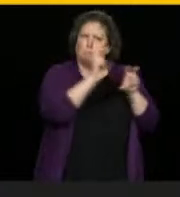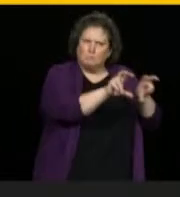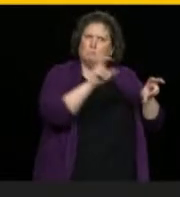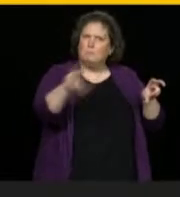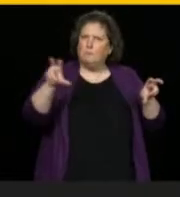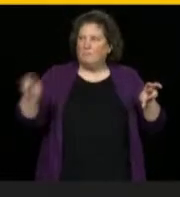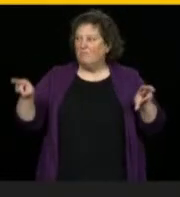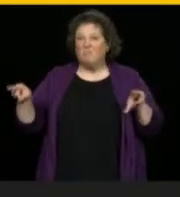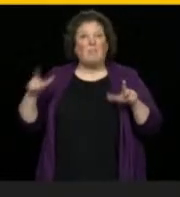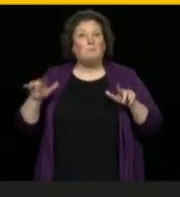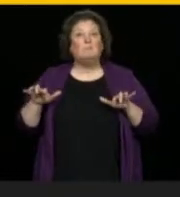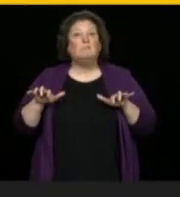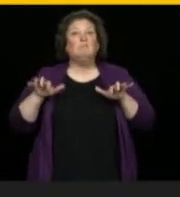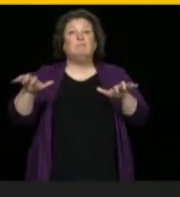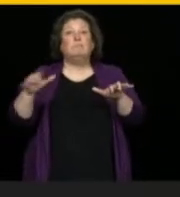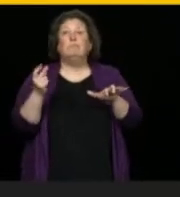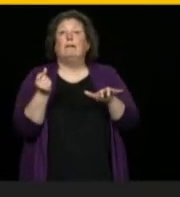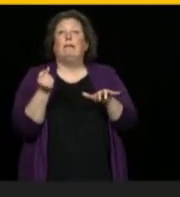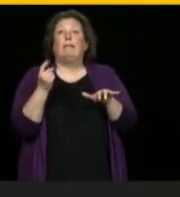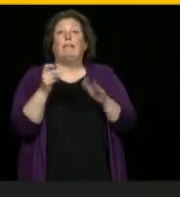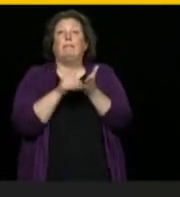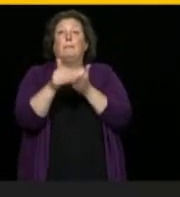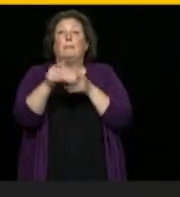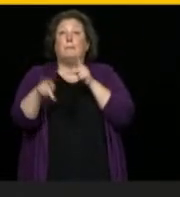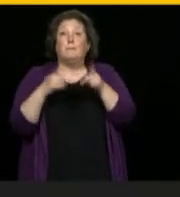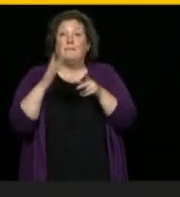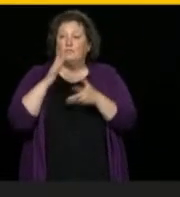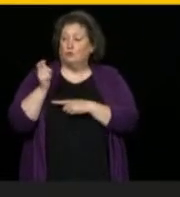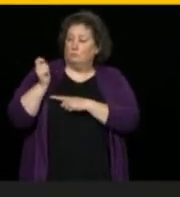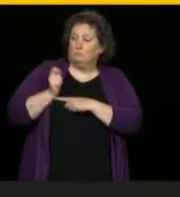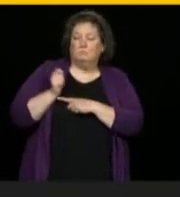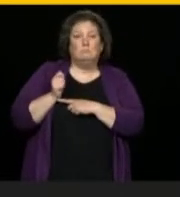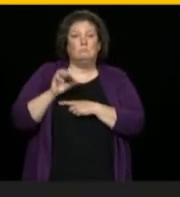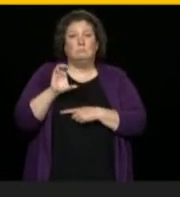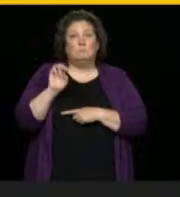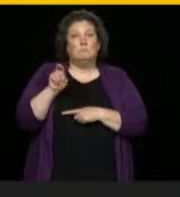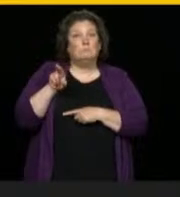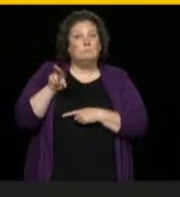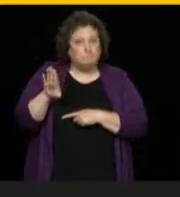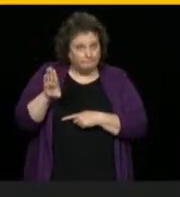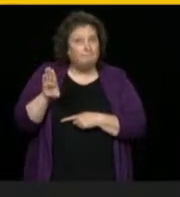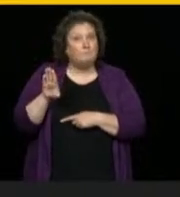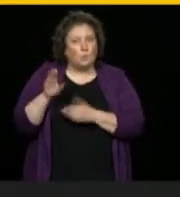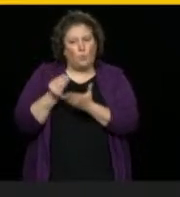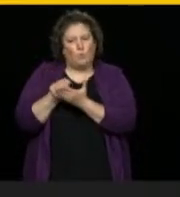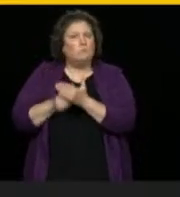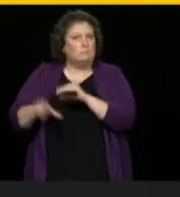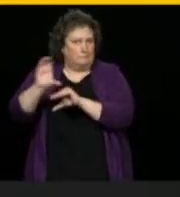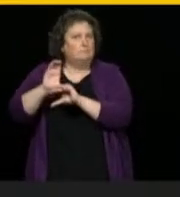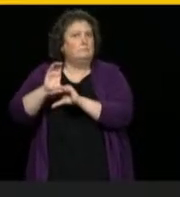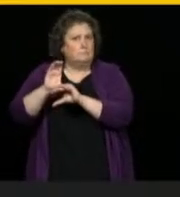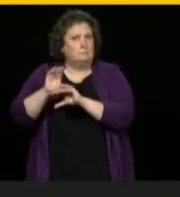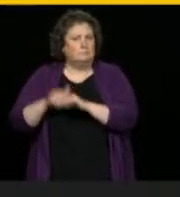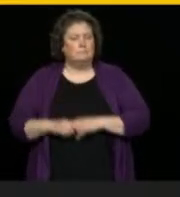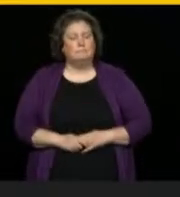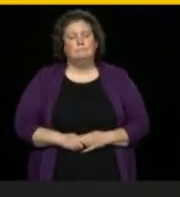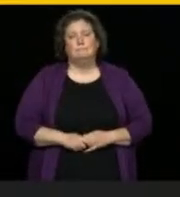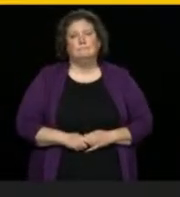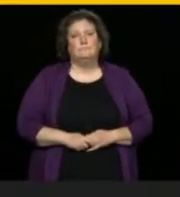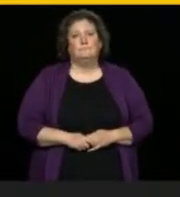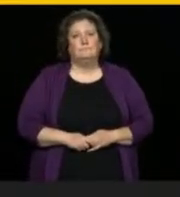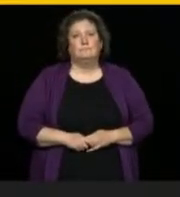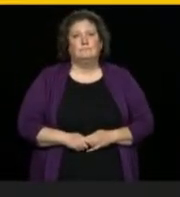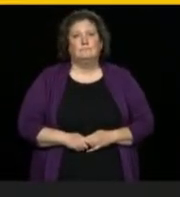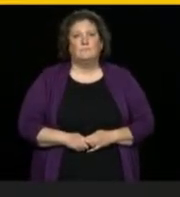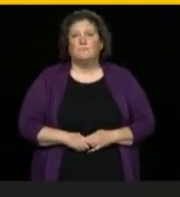the emergency wage subsidy or the CERB. Our government took on debt to reduce the